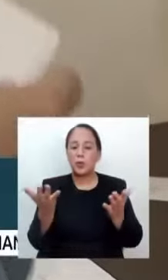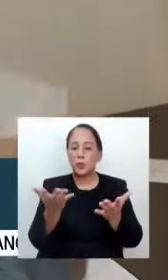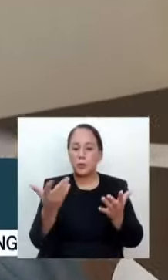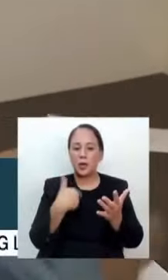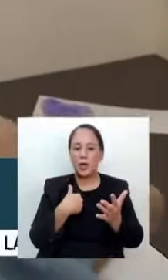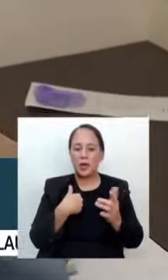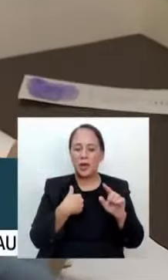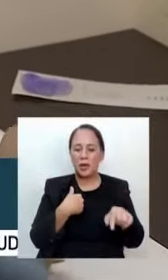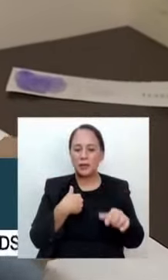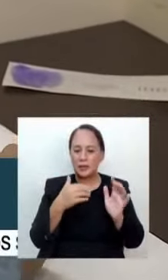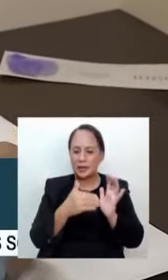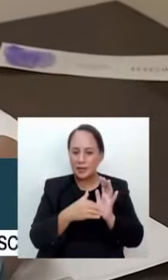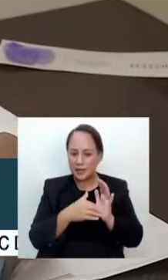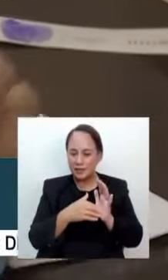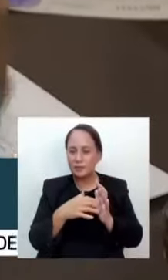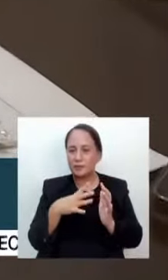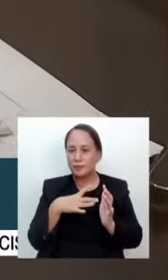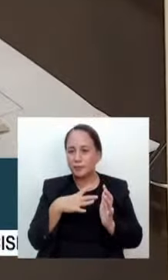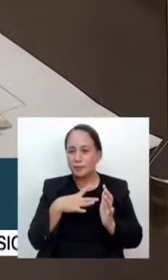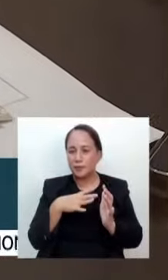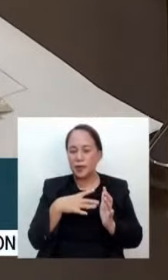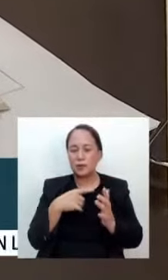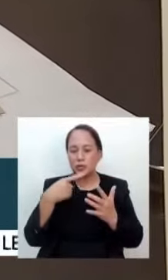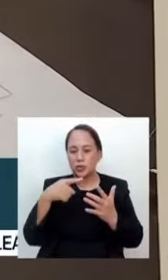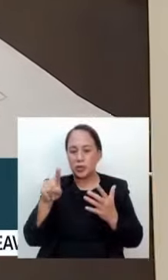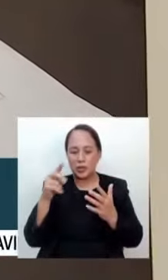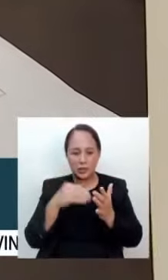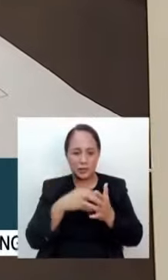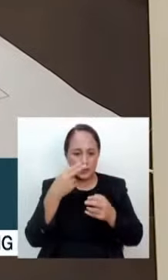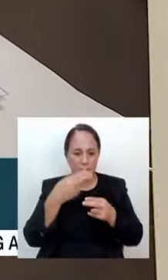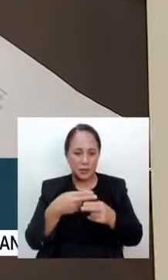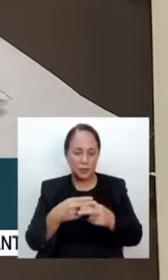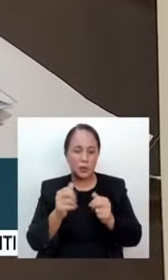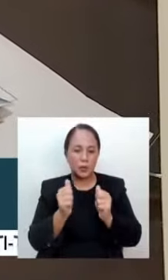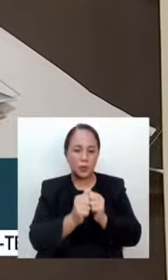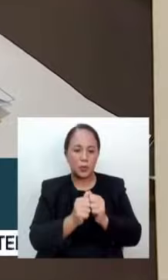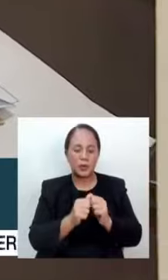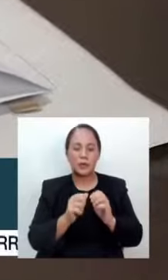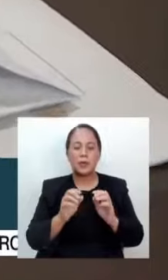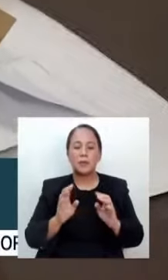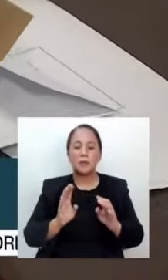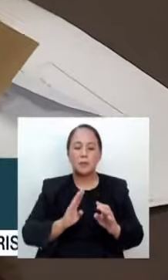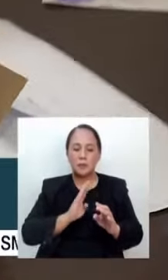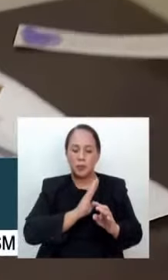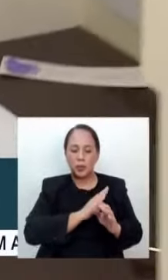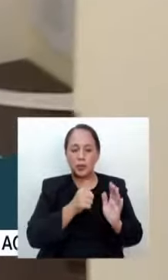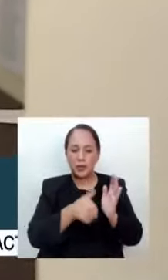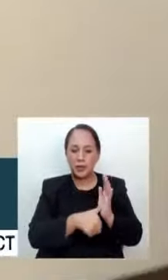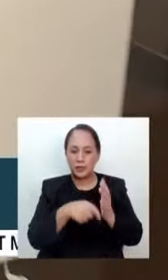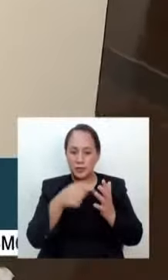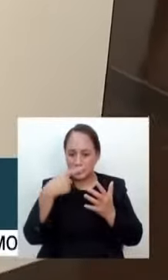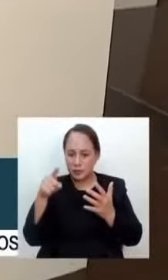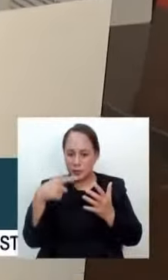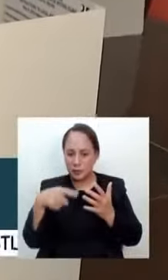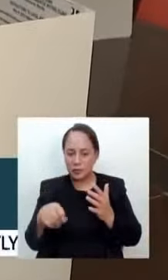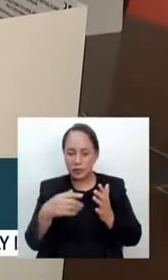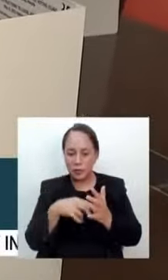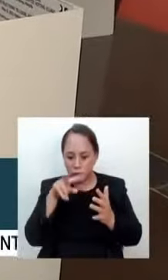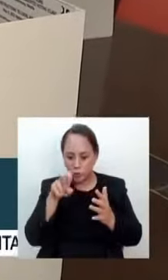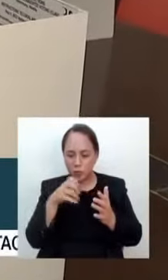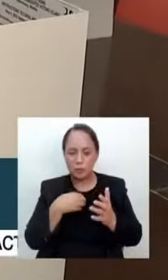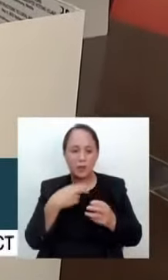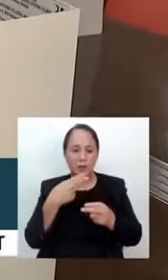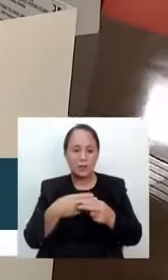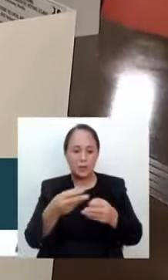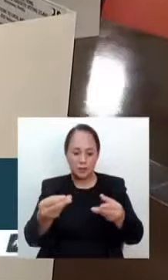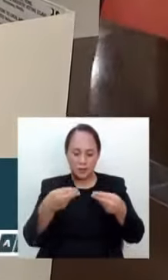up again. And then we checked our names with the Board of Election Inspectors. And once I saw my name there, I was given